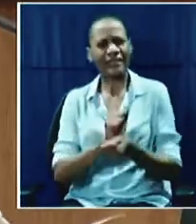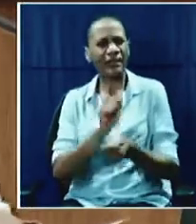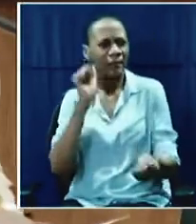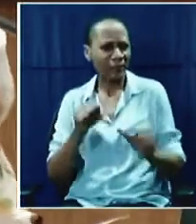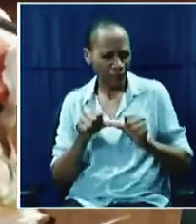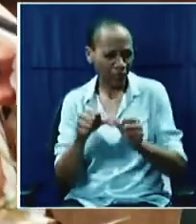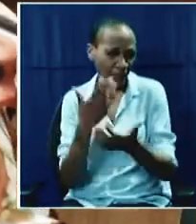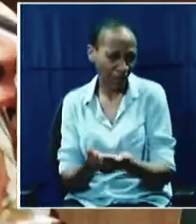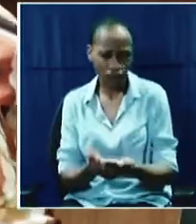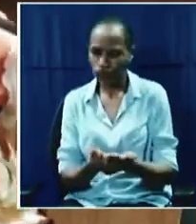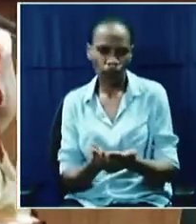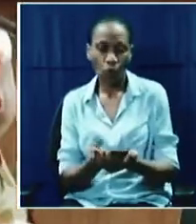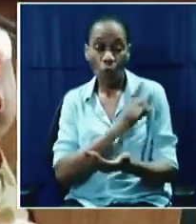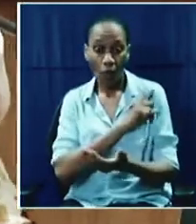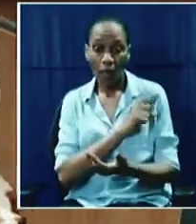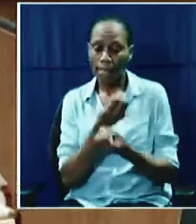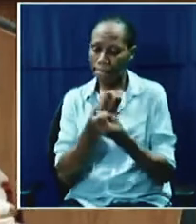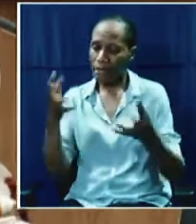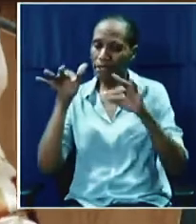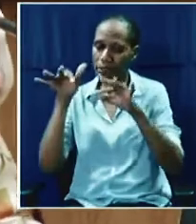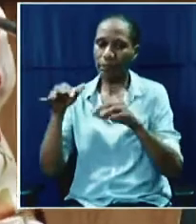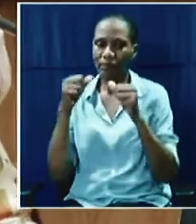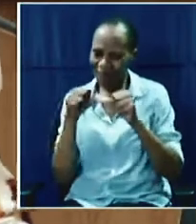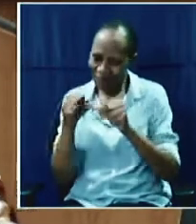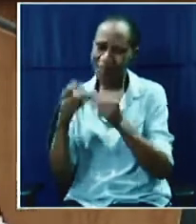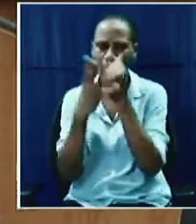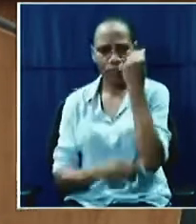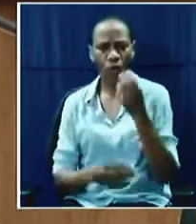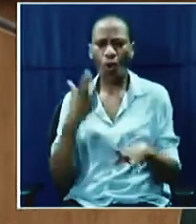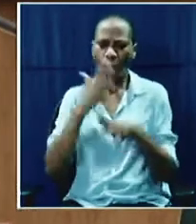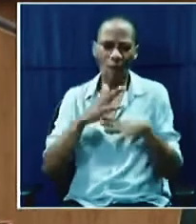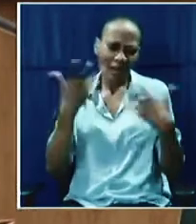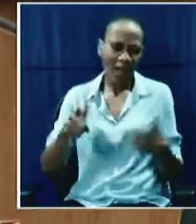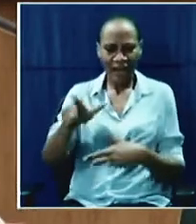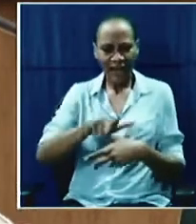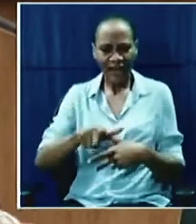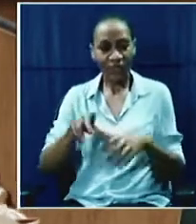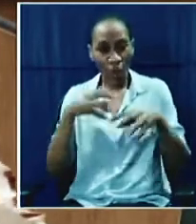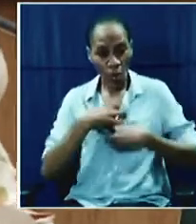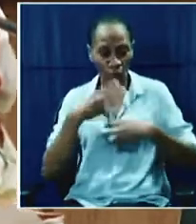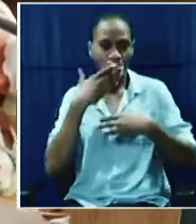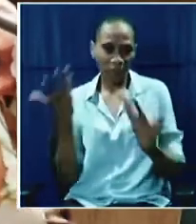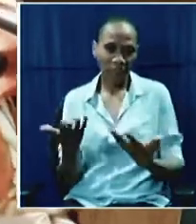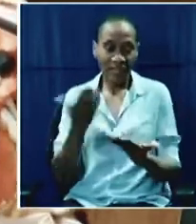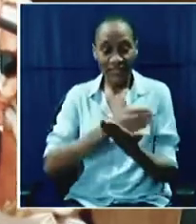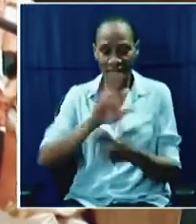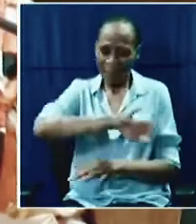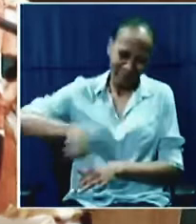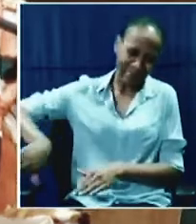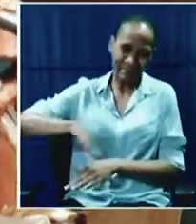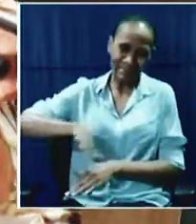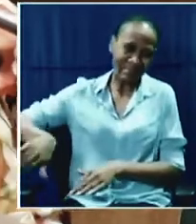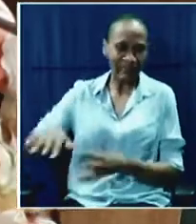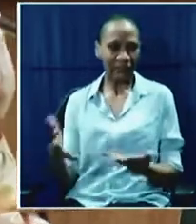flourish if the majority of our people remain poor, unemployed, landless, and marginalized by the